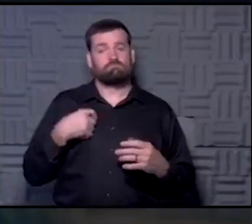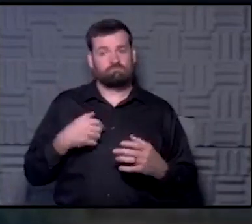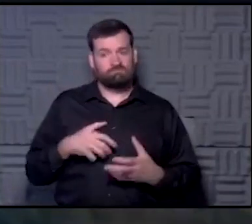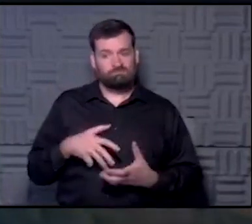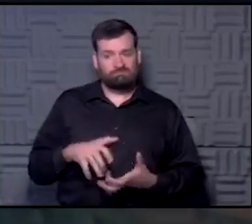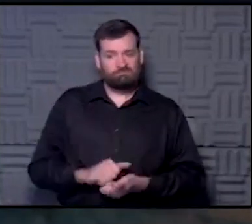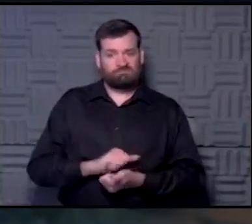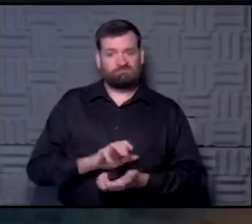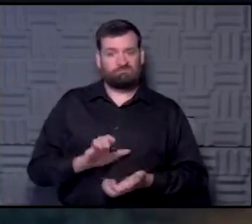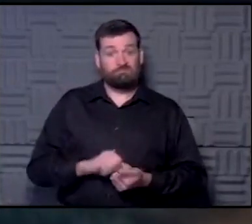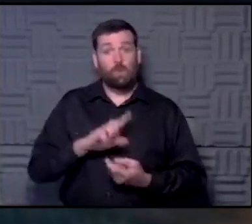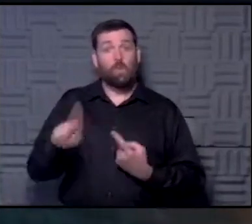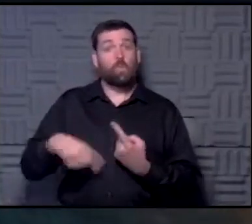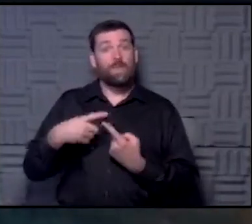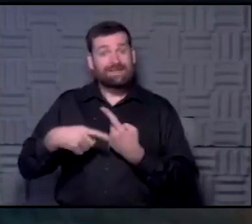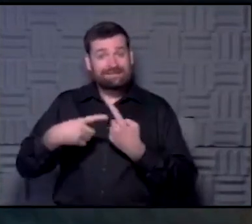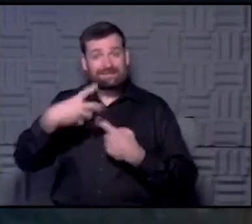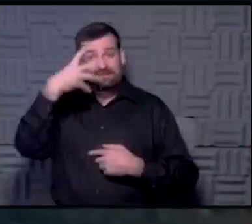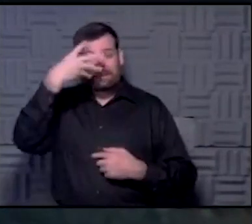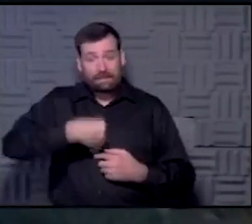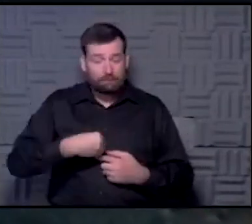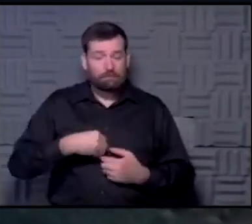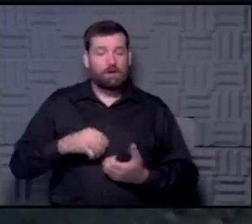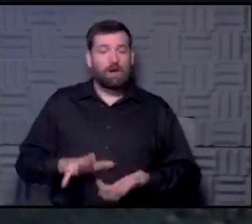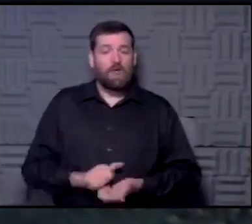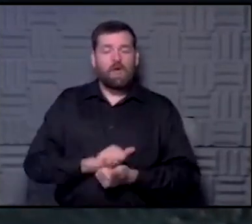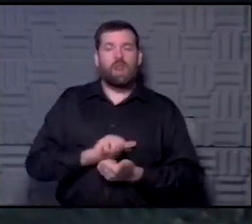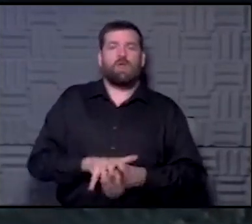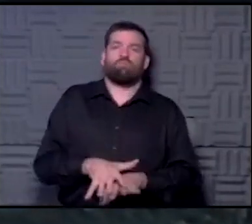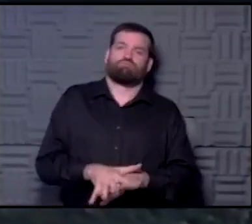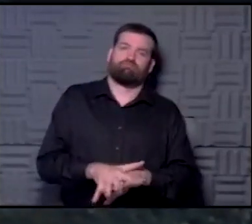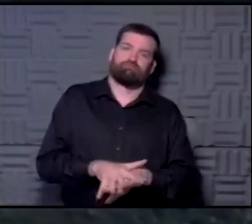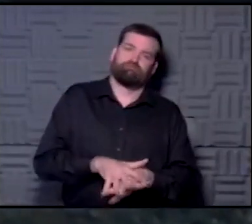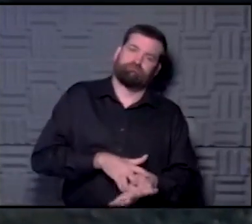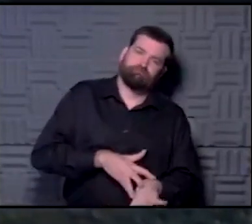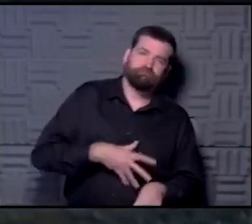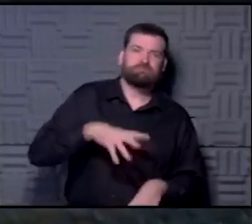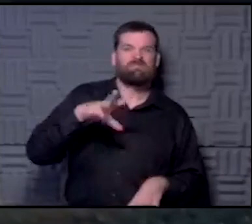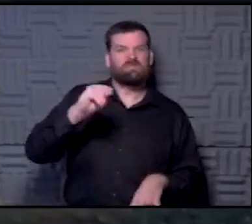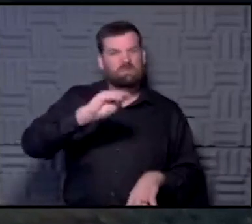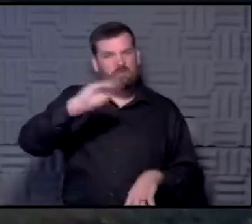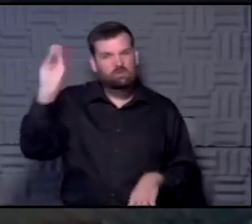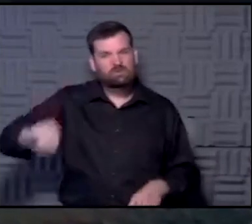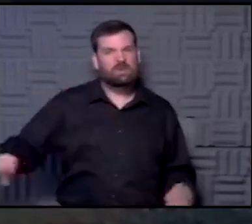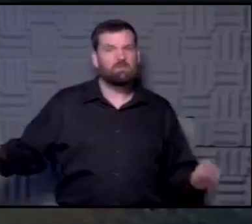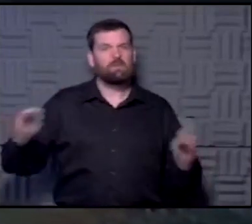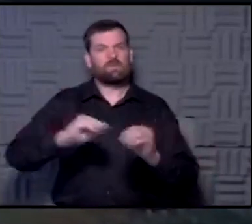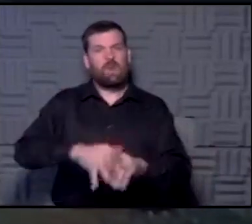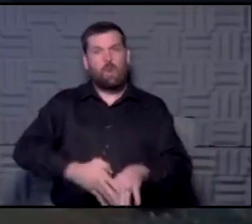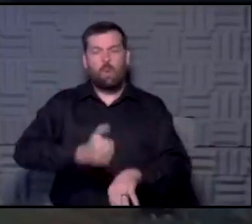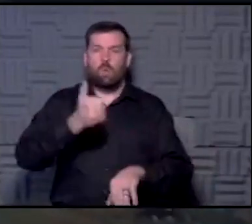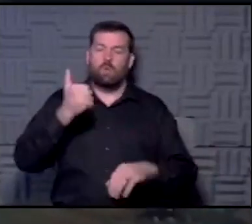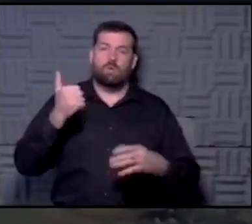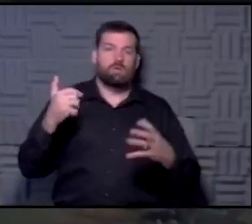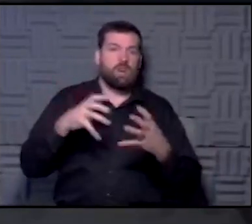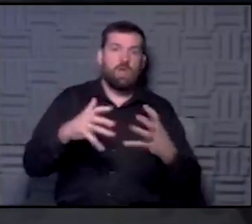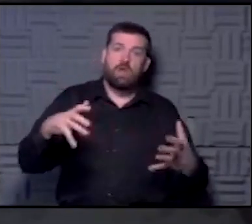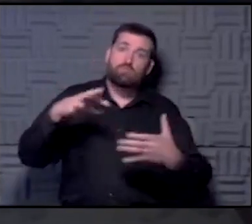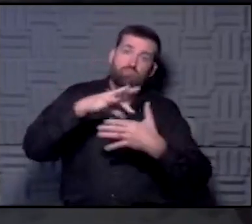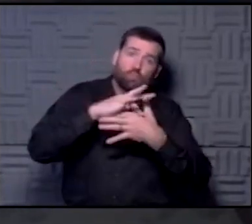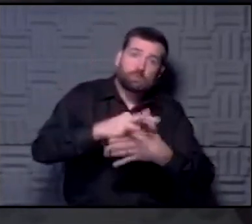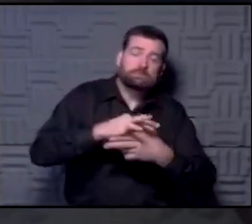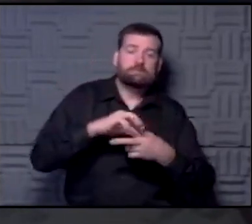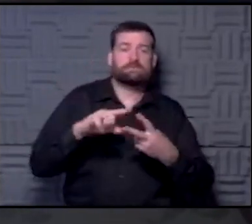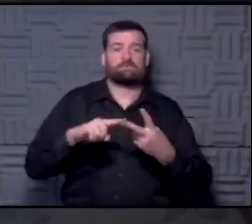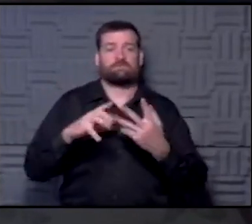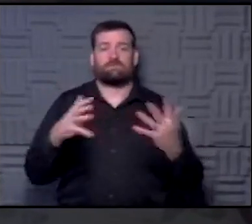slows up to 50% while we sleep. So we don't want to go to bed on a full stomach. We don't want to have high fat, high protein that's taking a